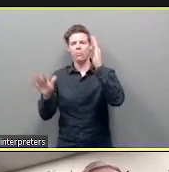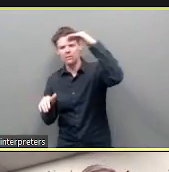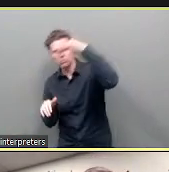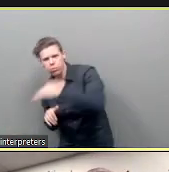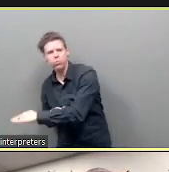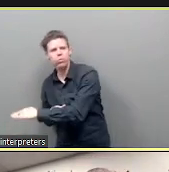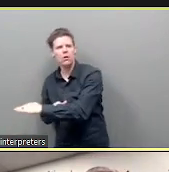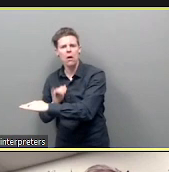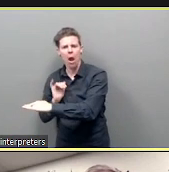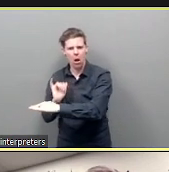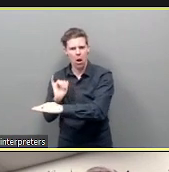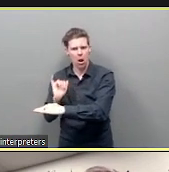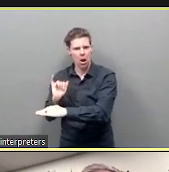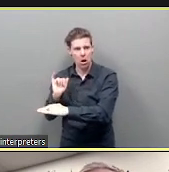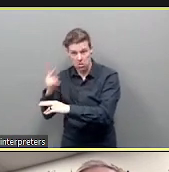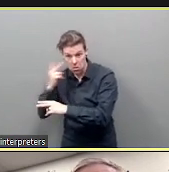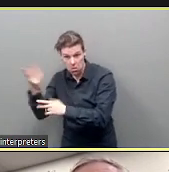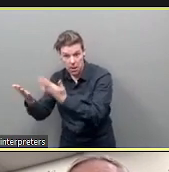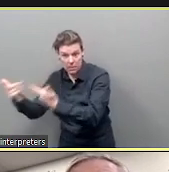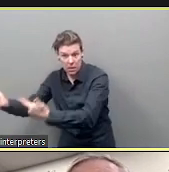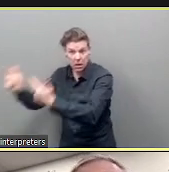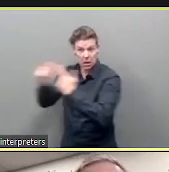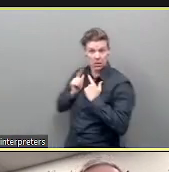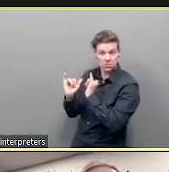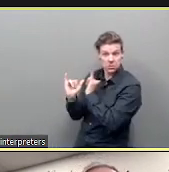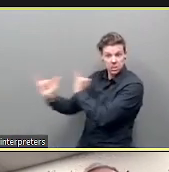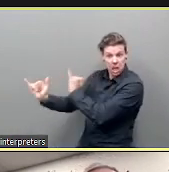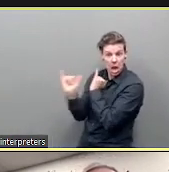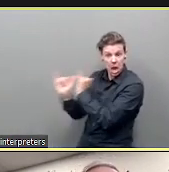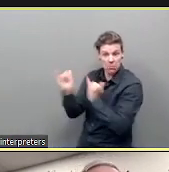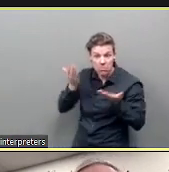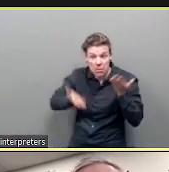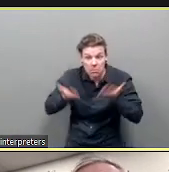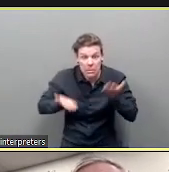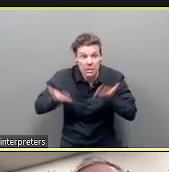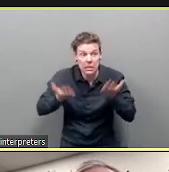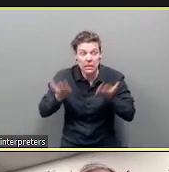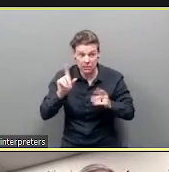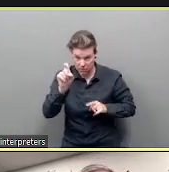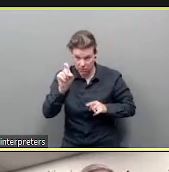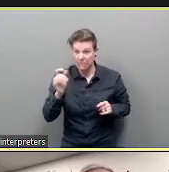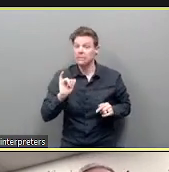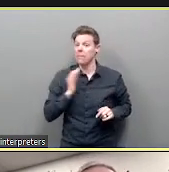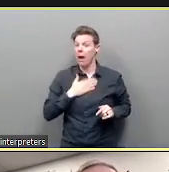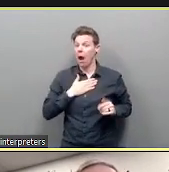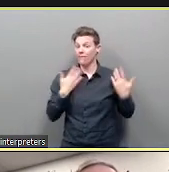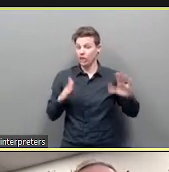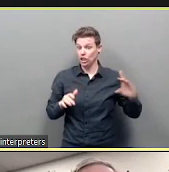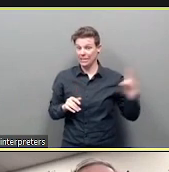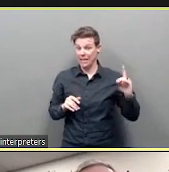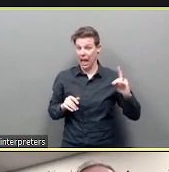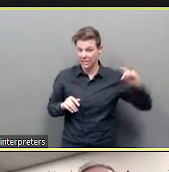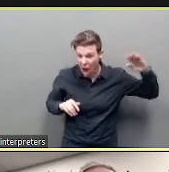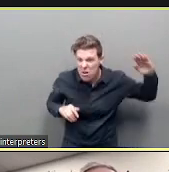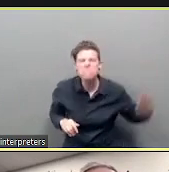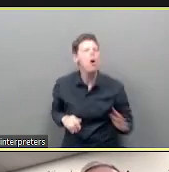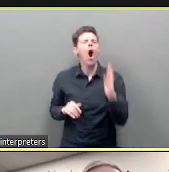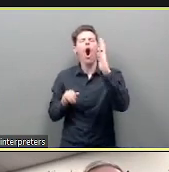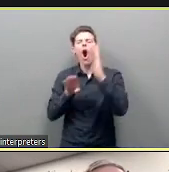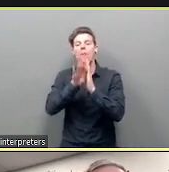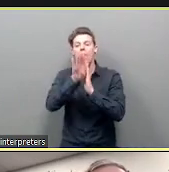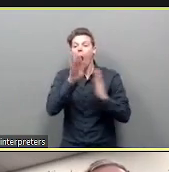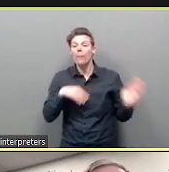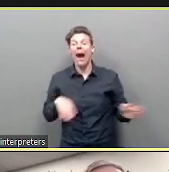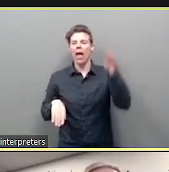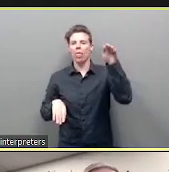would be, Delta went up in July and has stayed up all the way through December. So if there is a